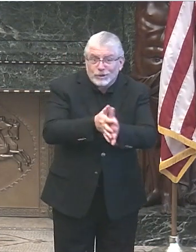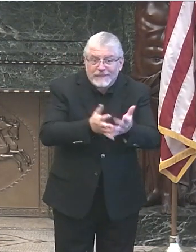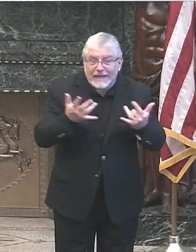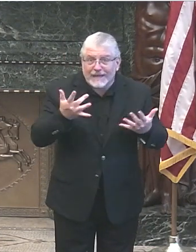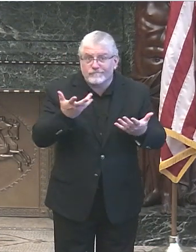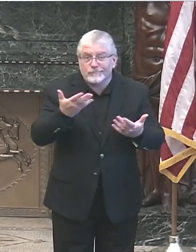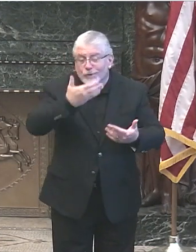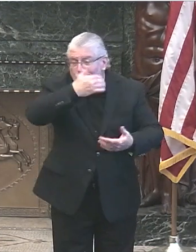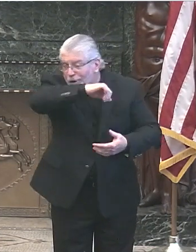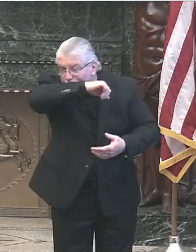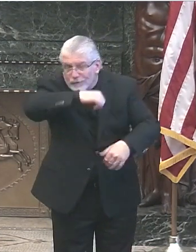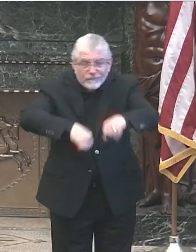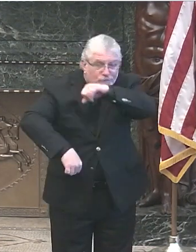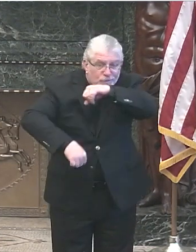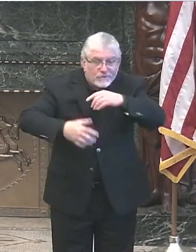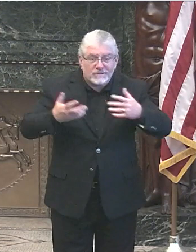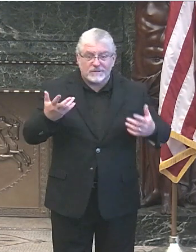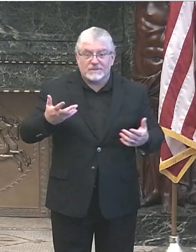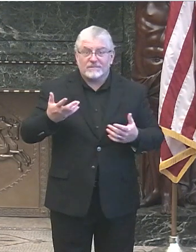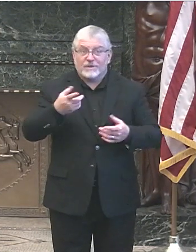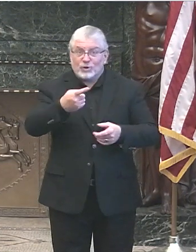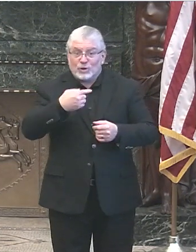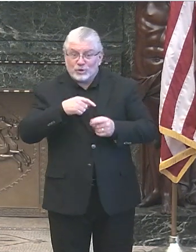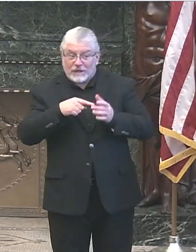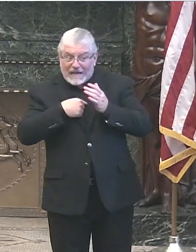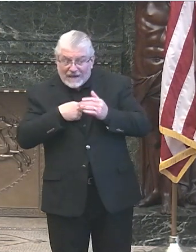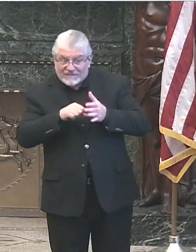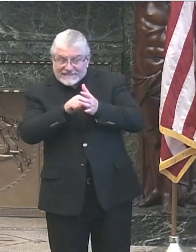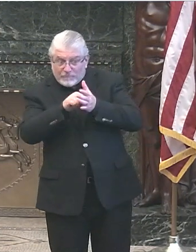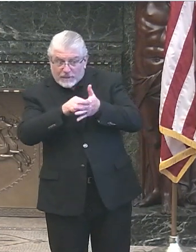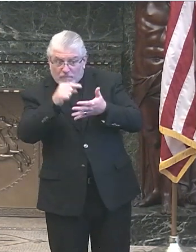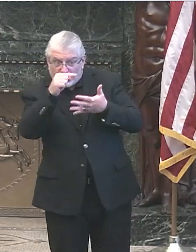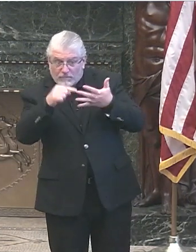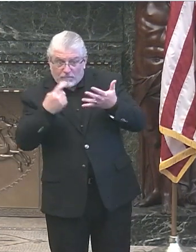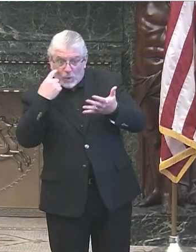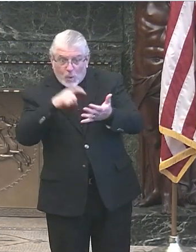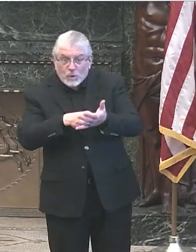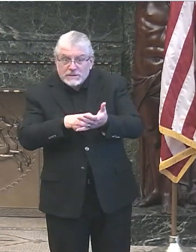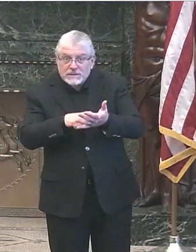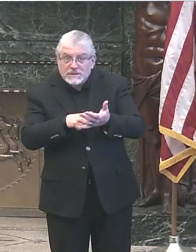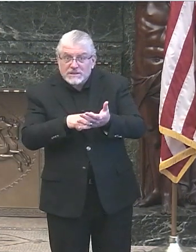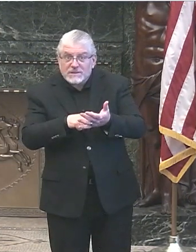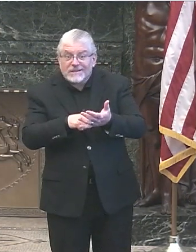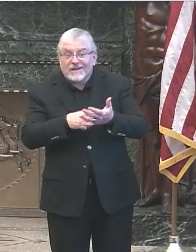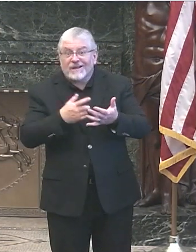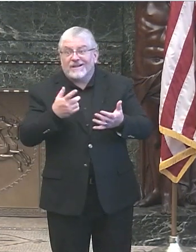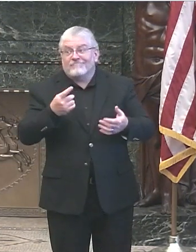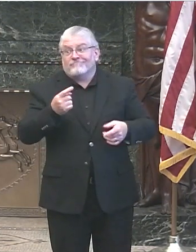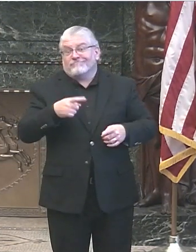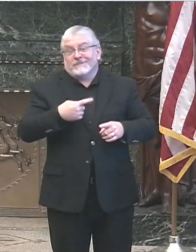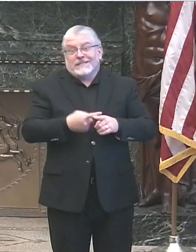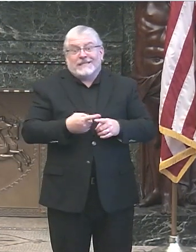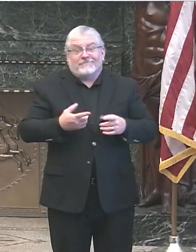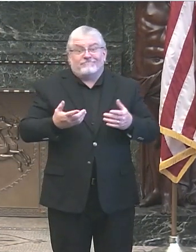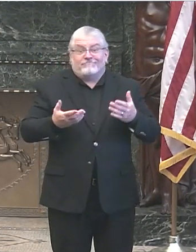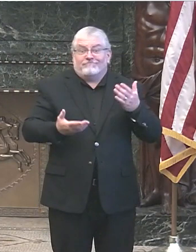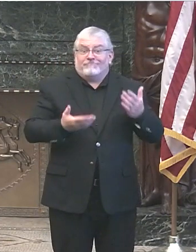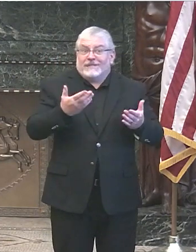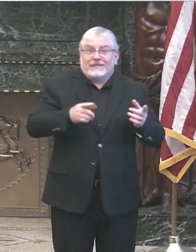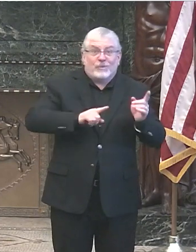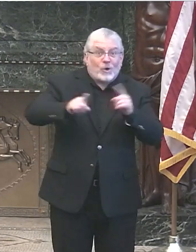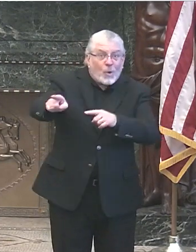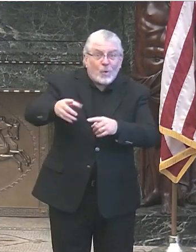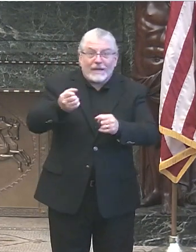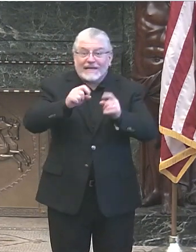And if you have symptoms, and you're not young, if you're beyond age 50, then come and get a test and get attention.